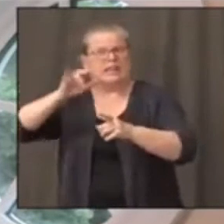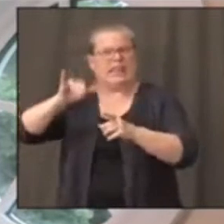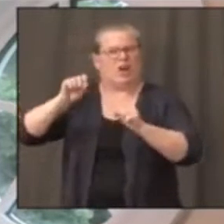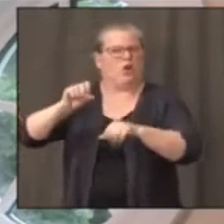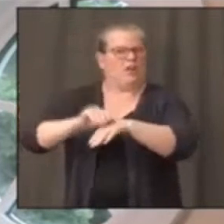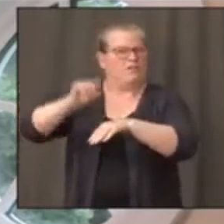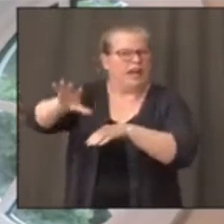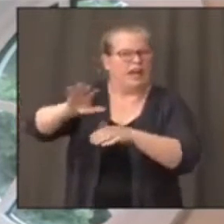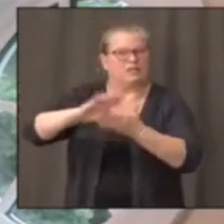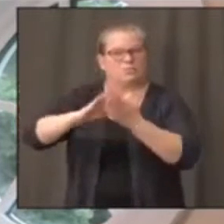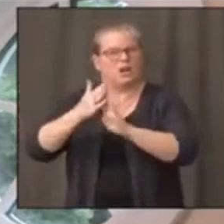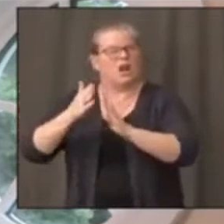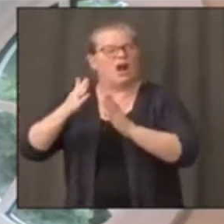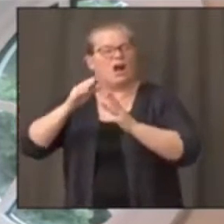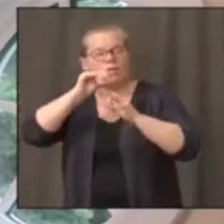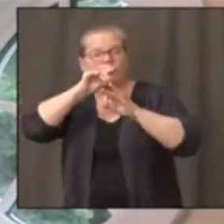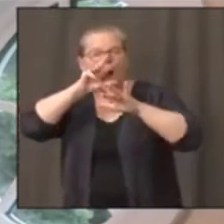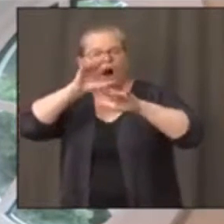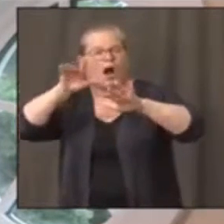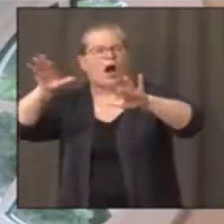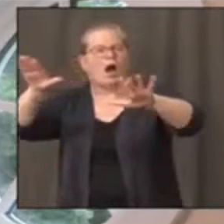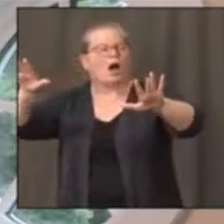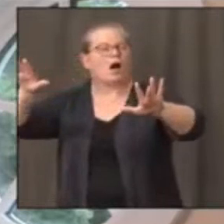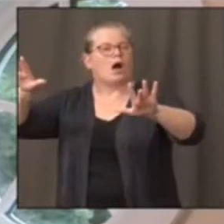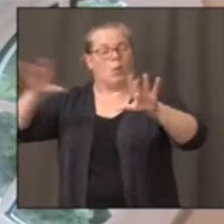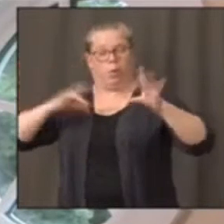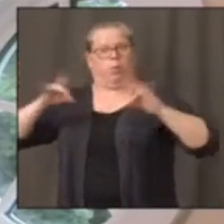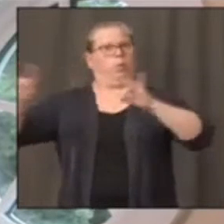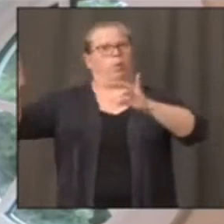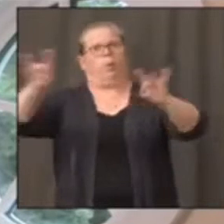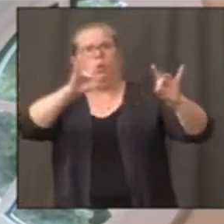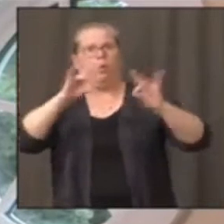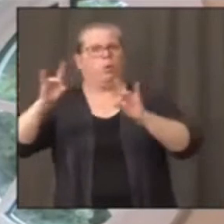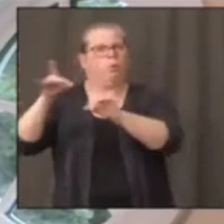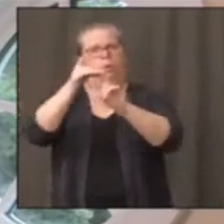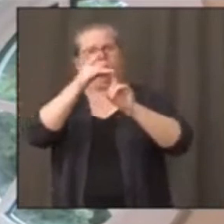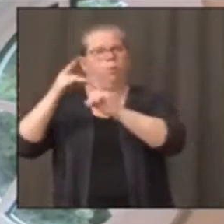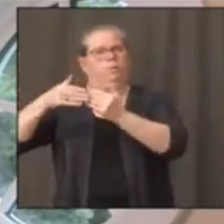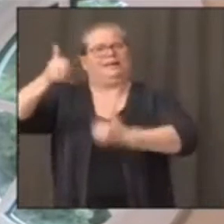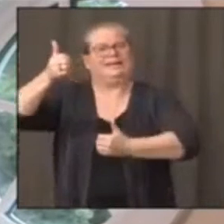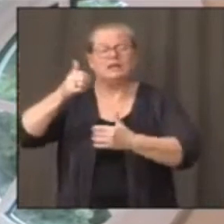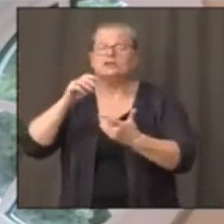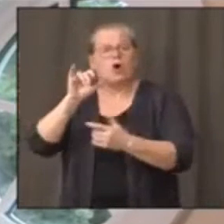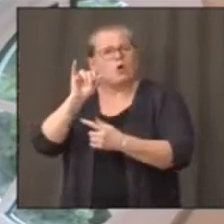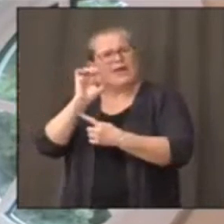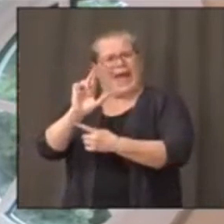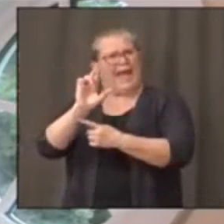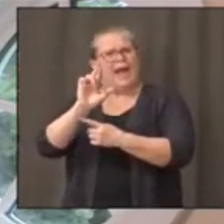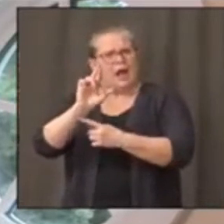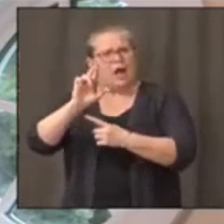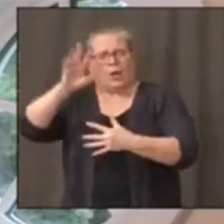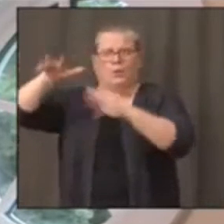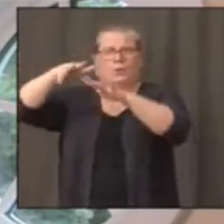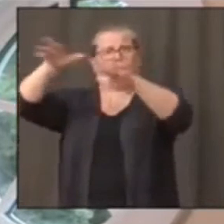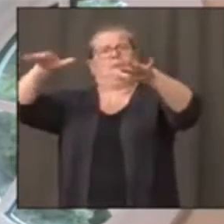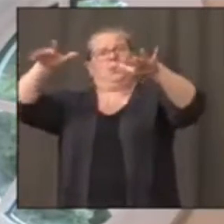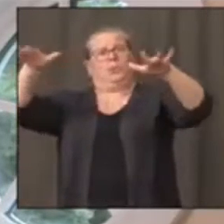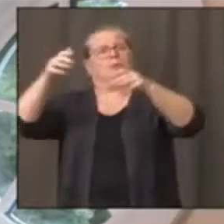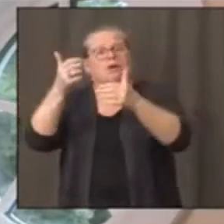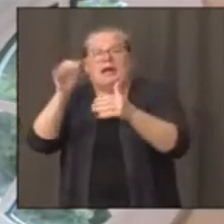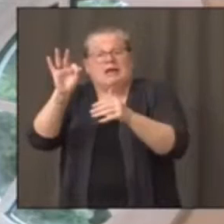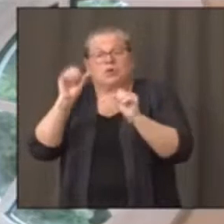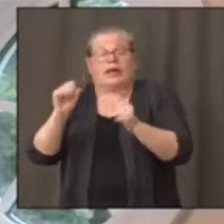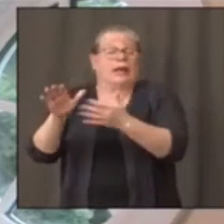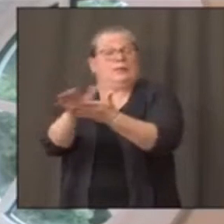outbreaks. And so anything we can do to improve air quality indoors and congregate settings is going to be important. And the HEPA filters and other kinds of filtration devices can certainly